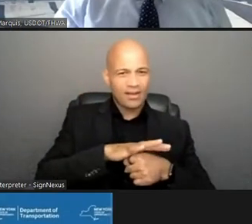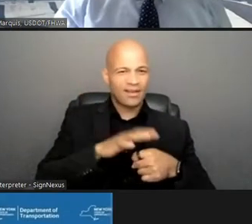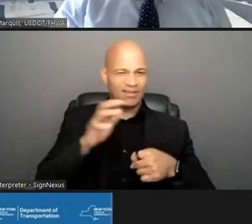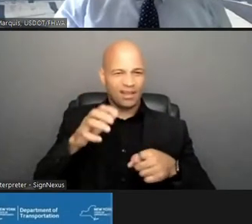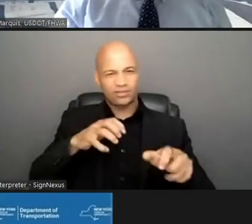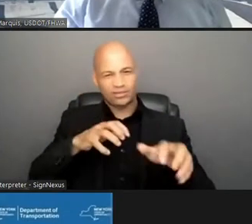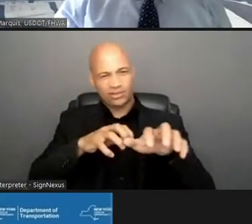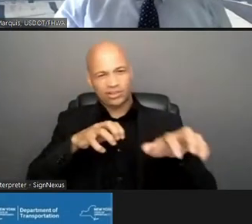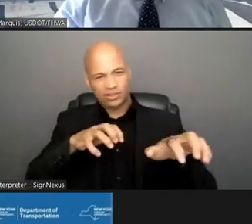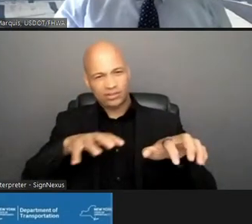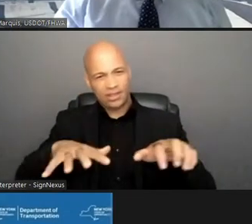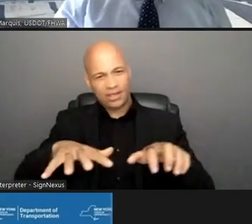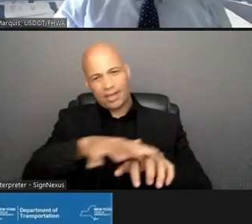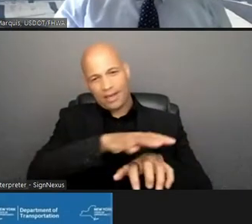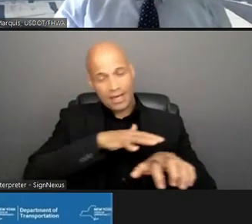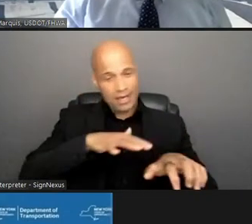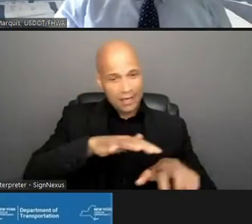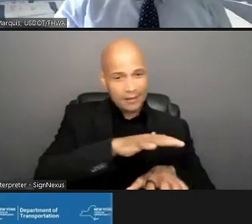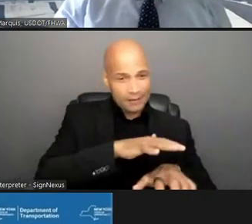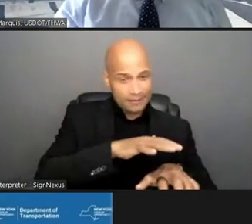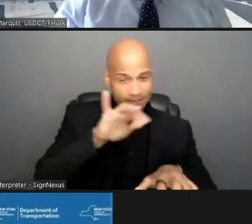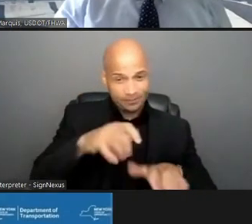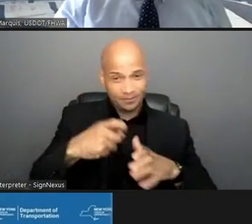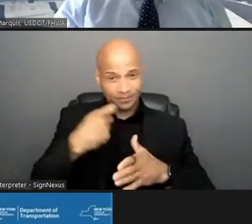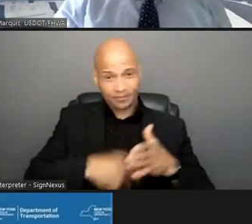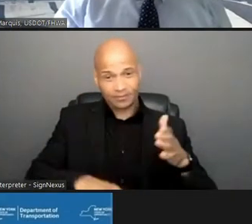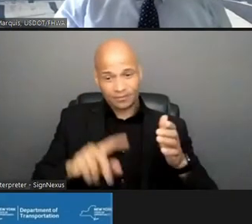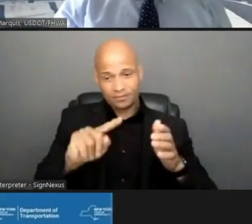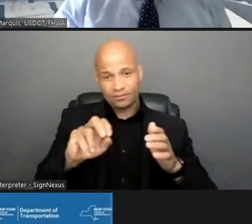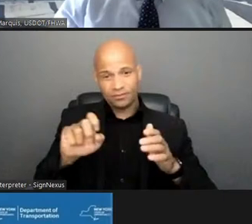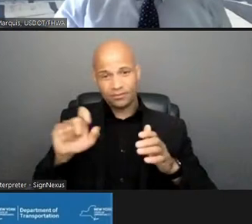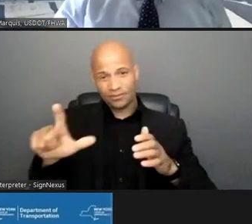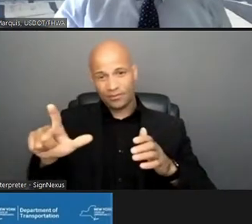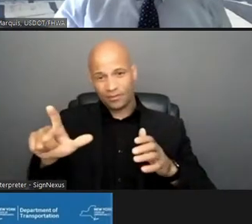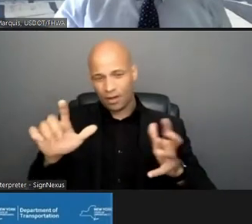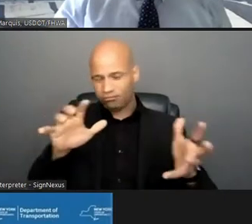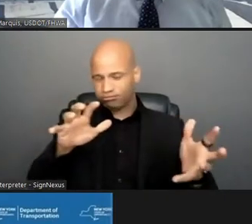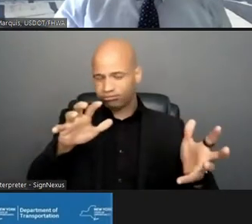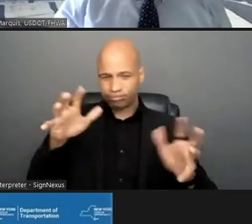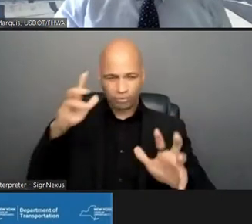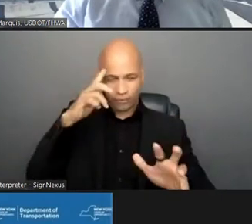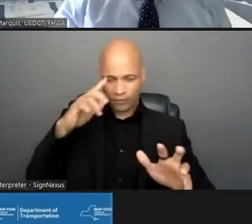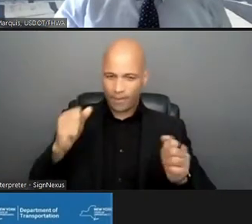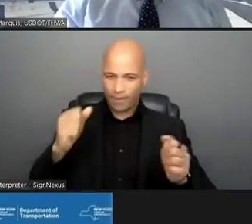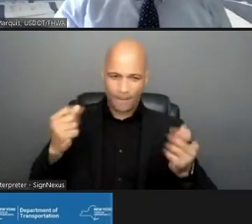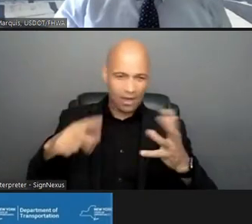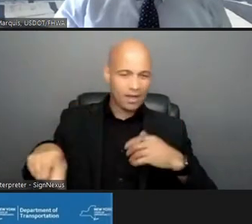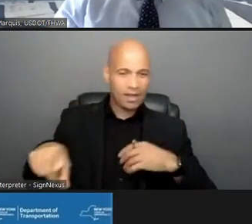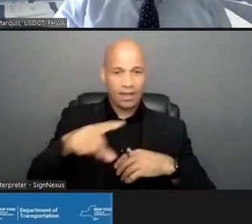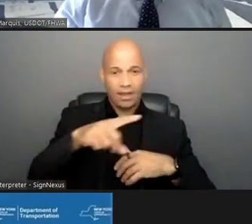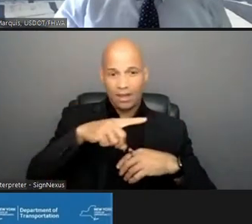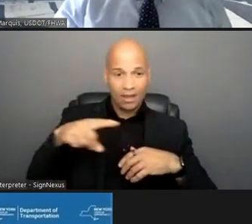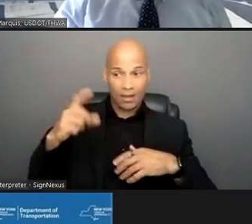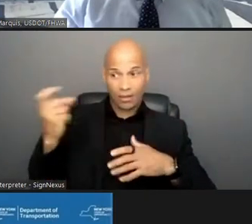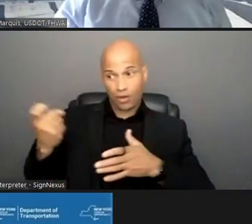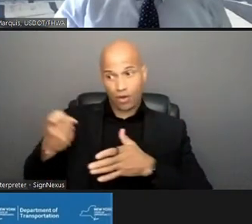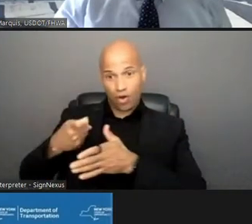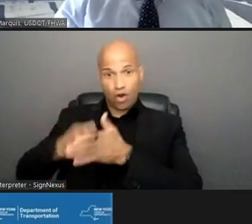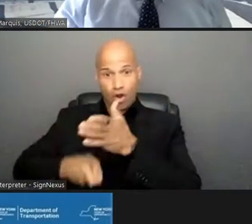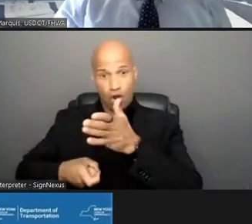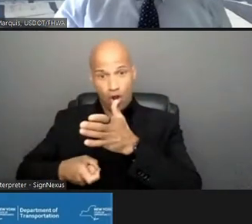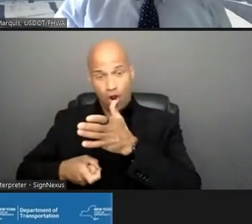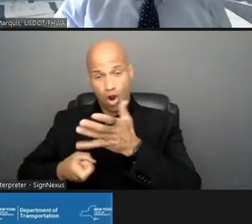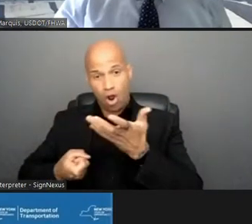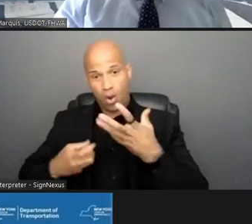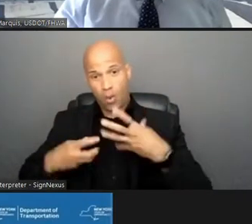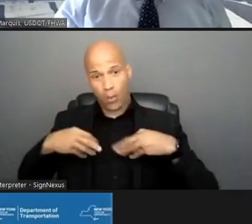Zone uh this toll would create just uh chaos for many of them as these this cost would either need to be